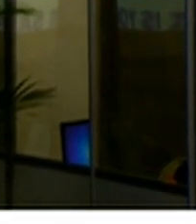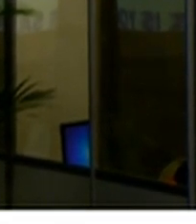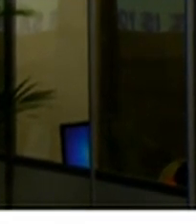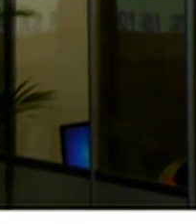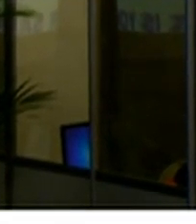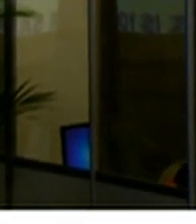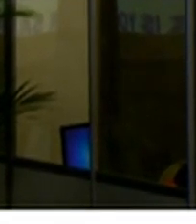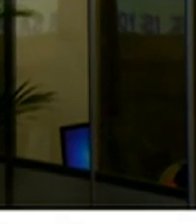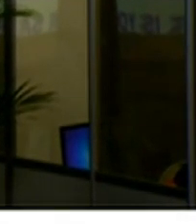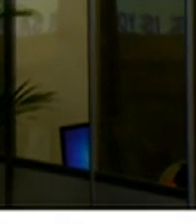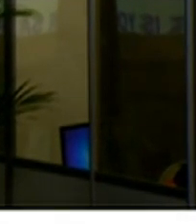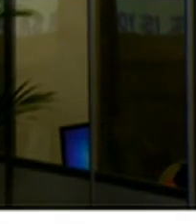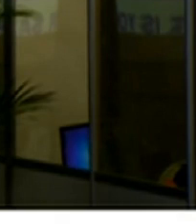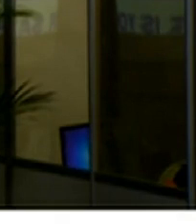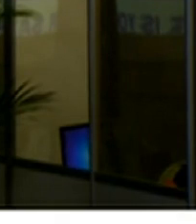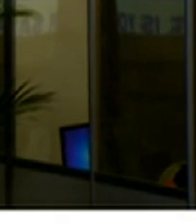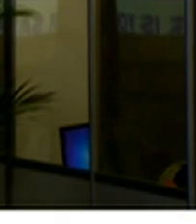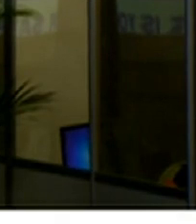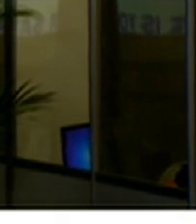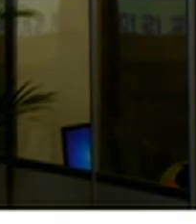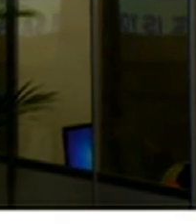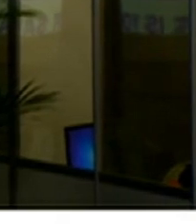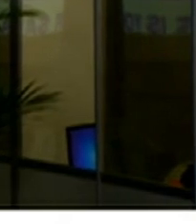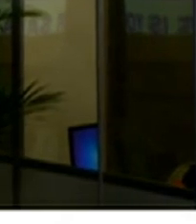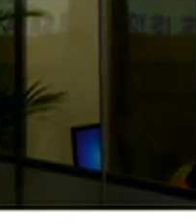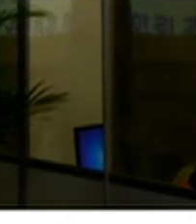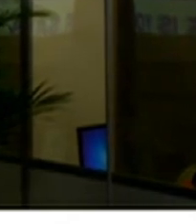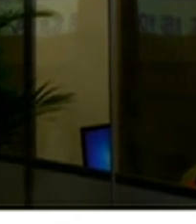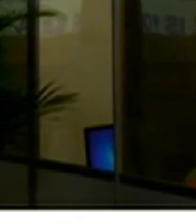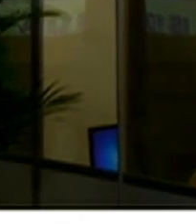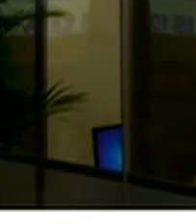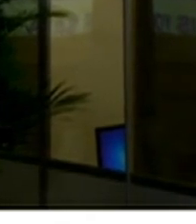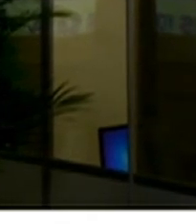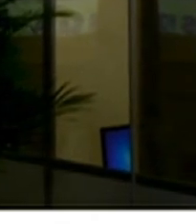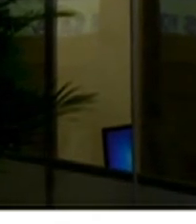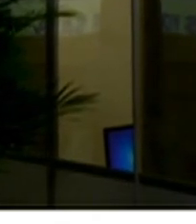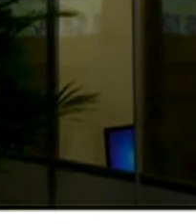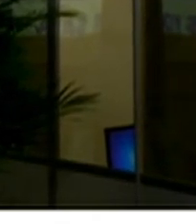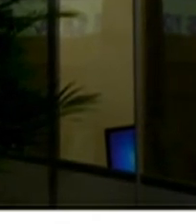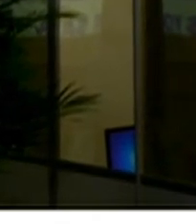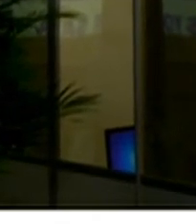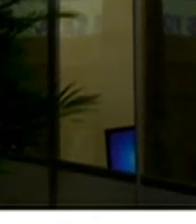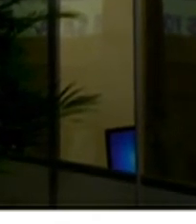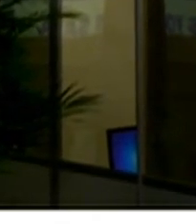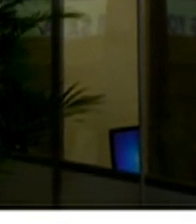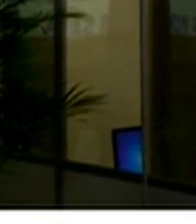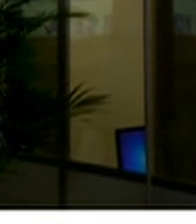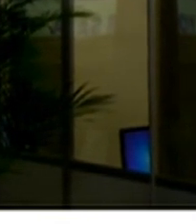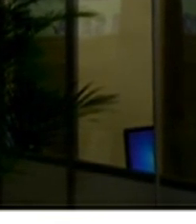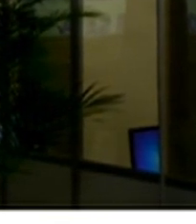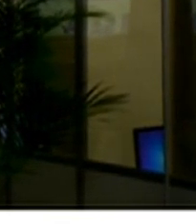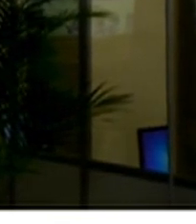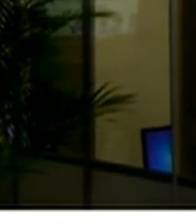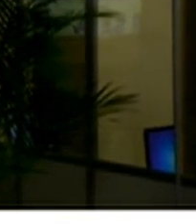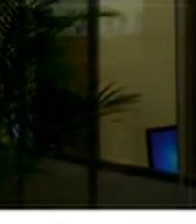said is that those people that are still in the queue at 9 o'clock when the cutoff time